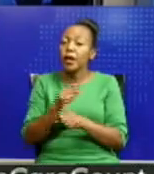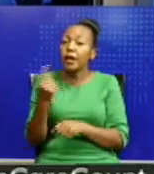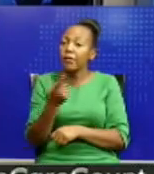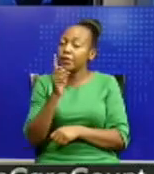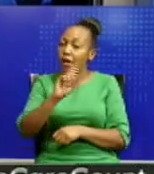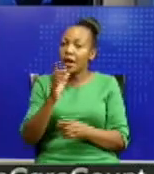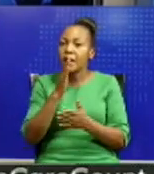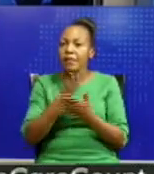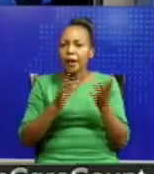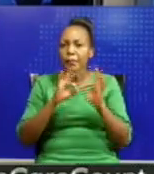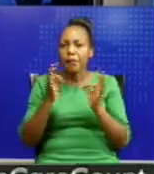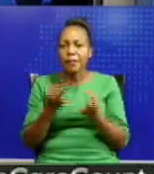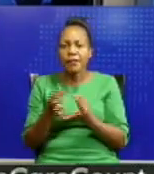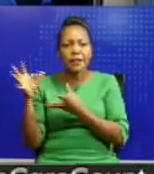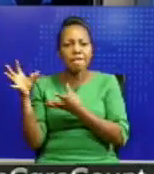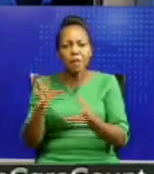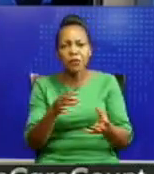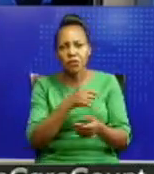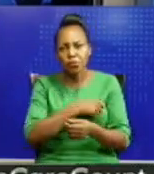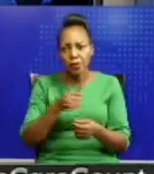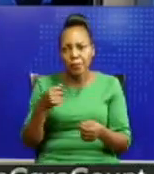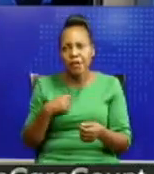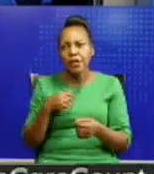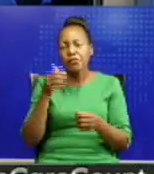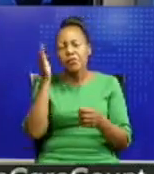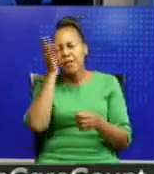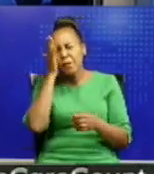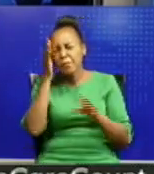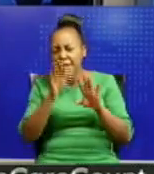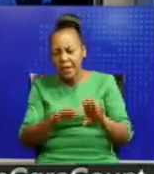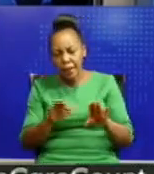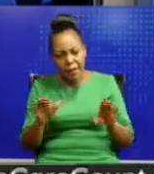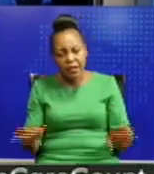were actually forced to go and sleep in their market